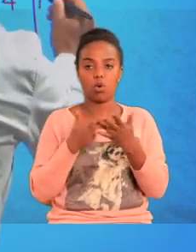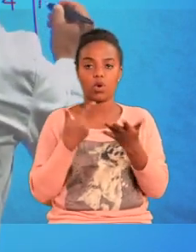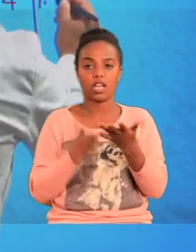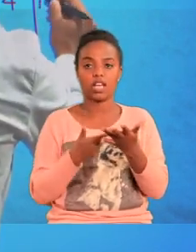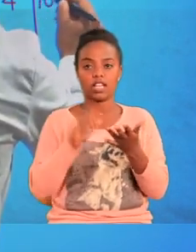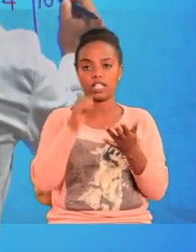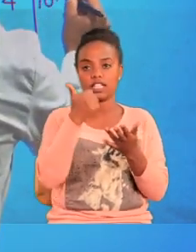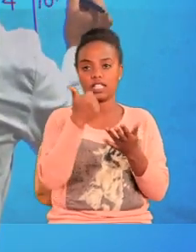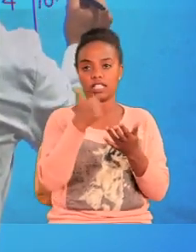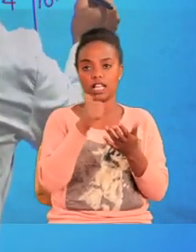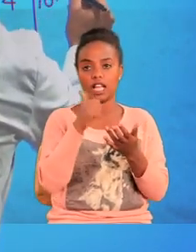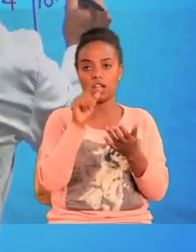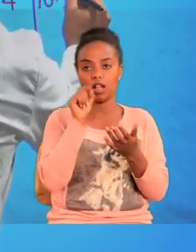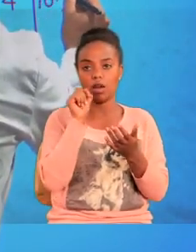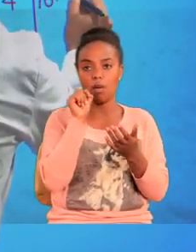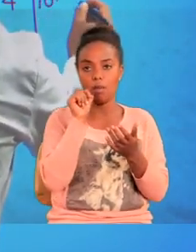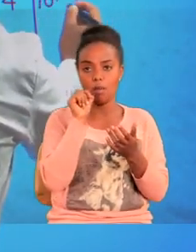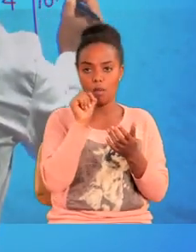have